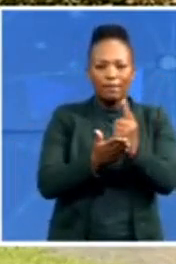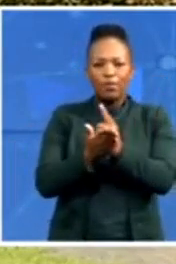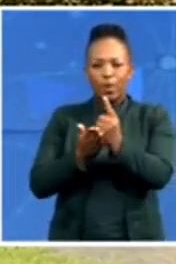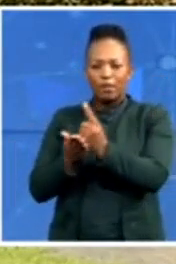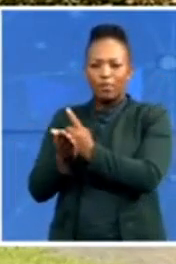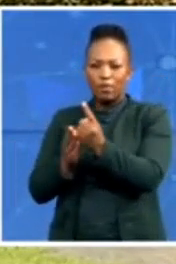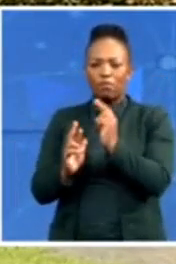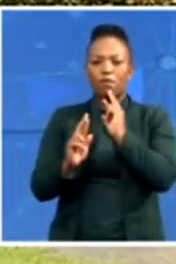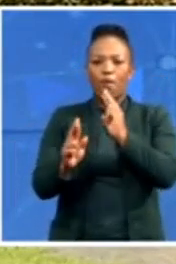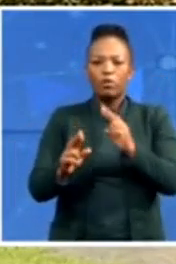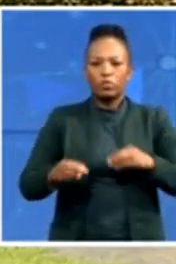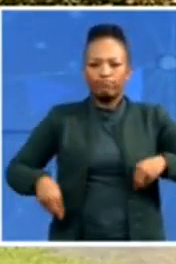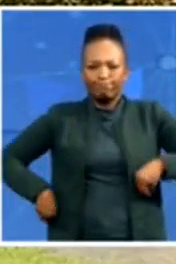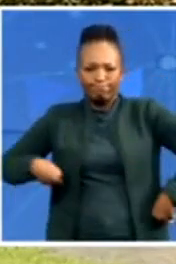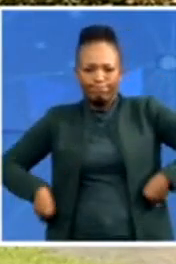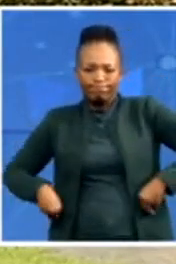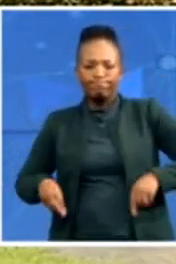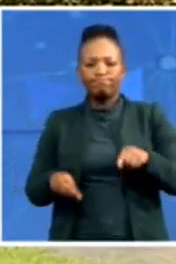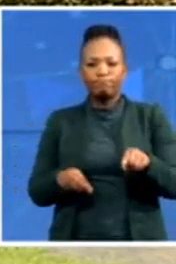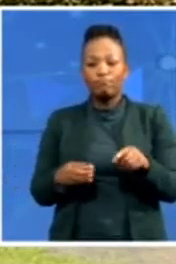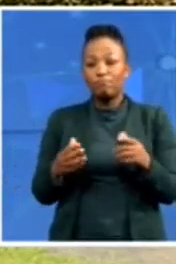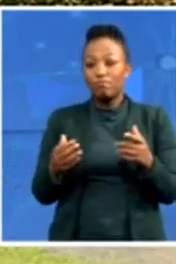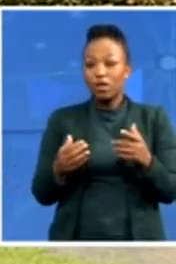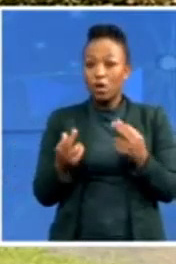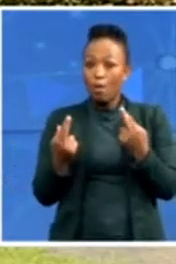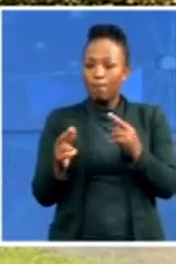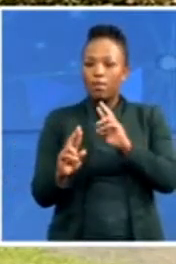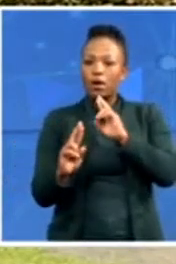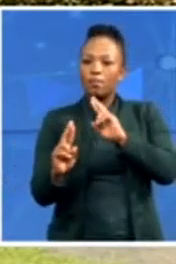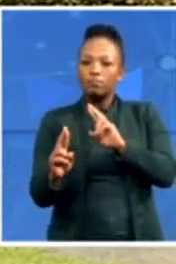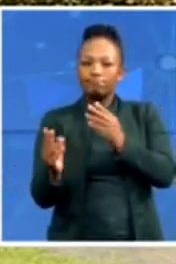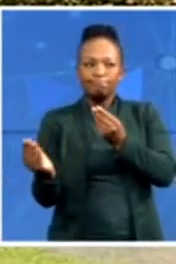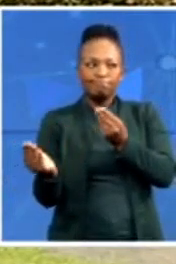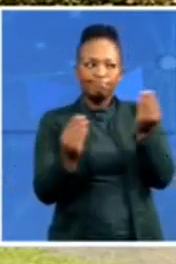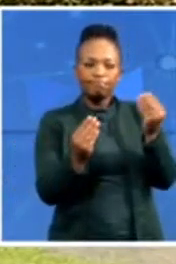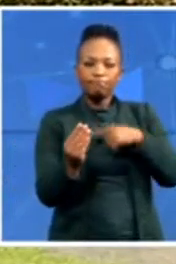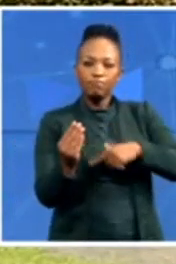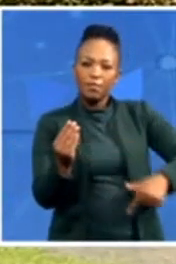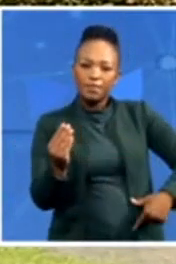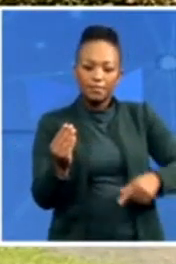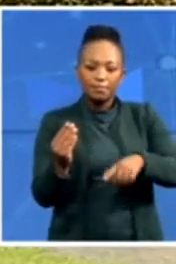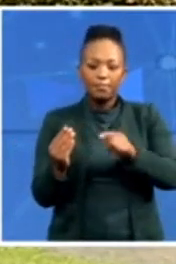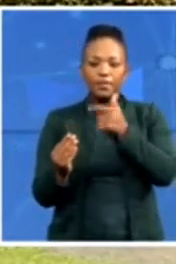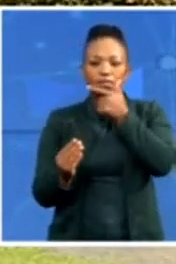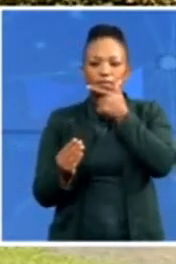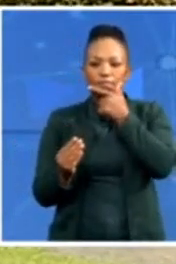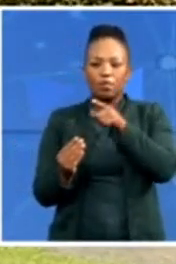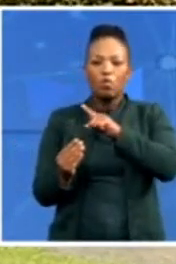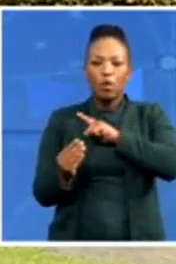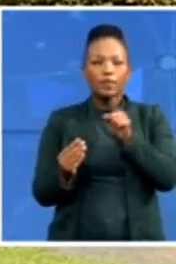to get a report out to the President by December. Of course, this proclamation was signed by the President already